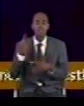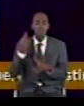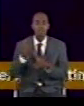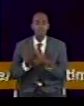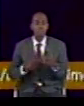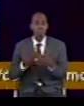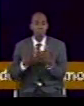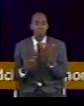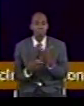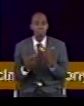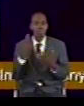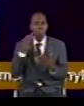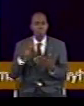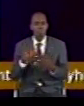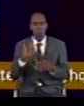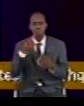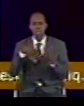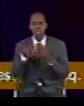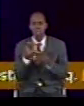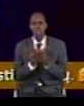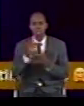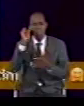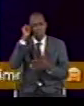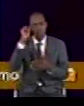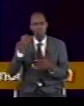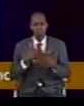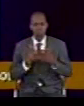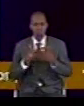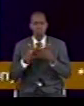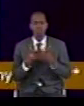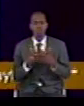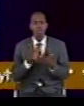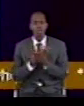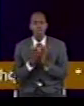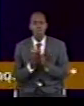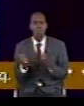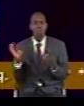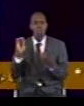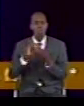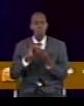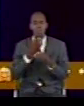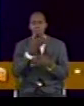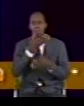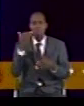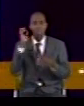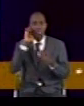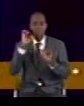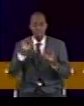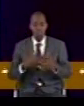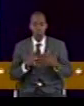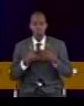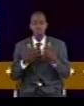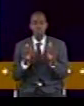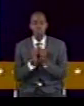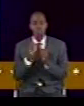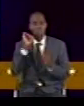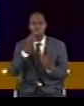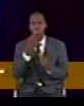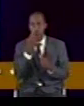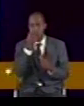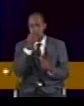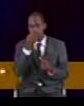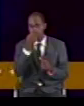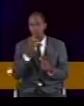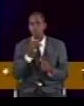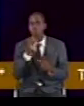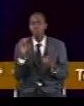that his breathing became much more improved. Now he can breathe through his nose. He no longer needs to breathe through his mouth.